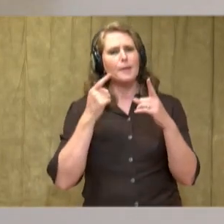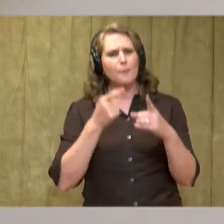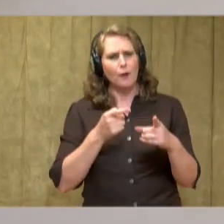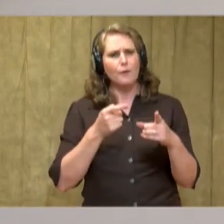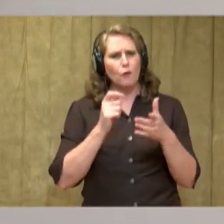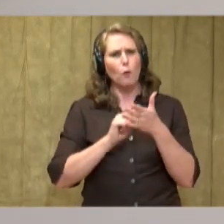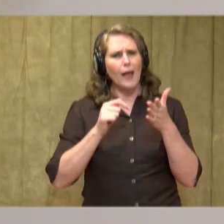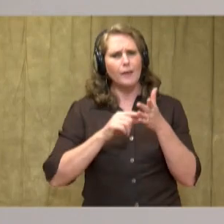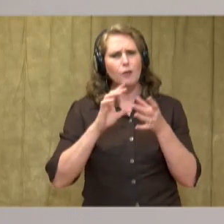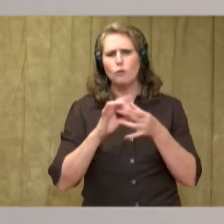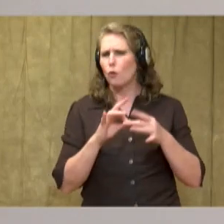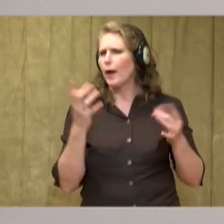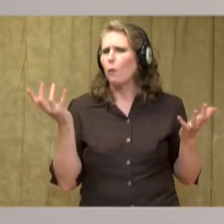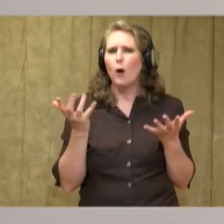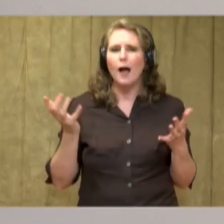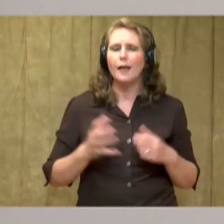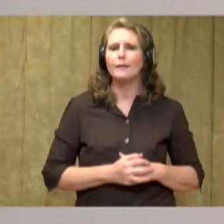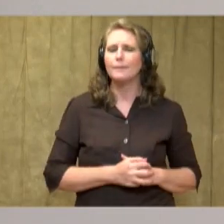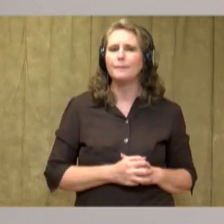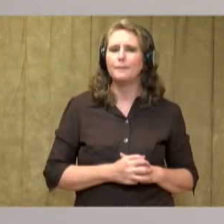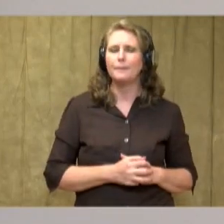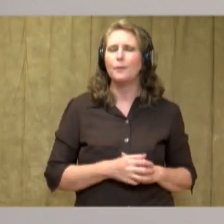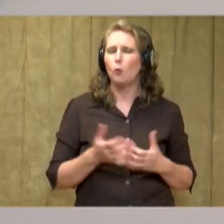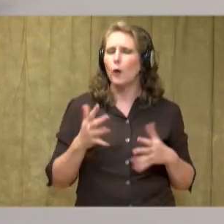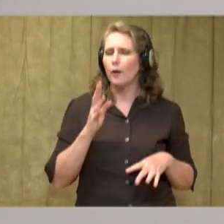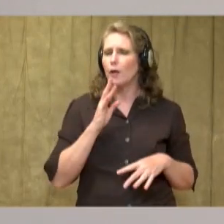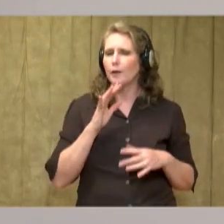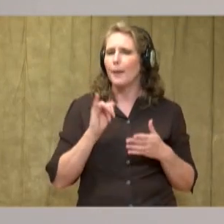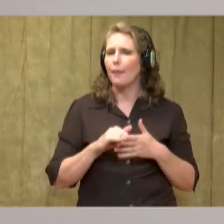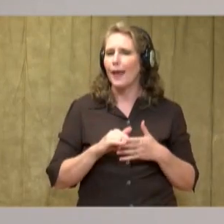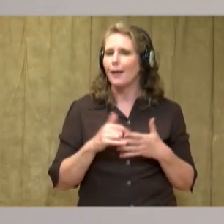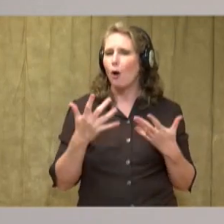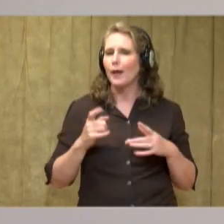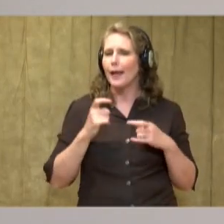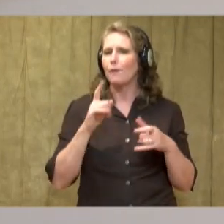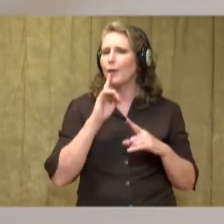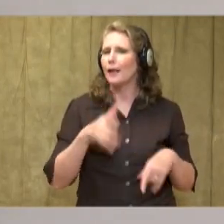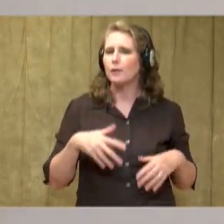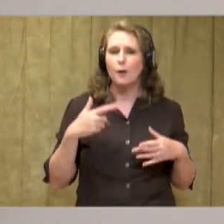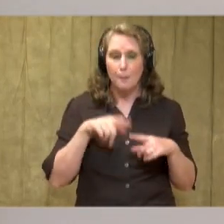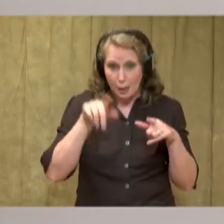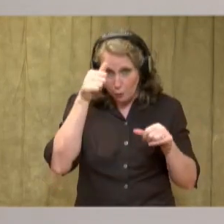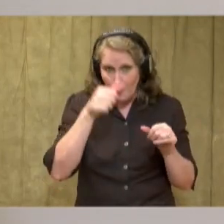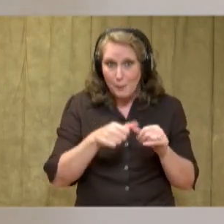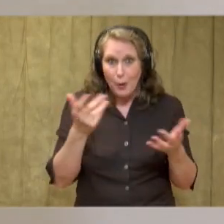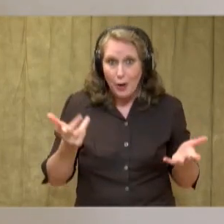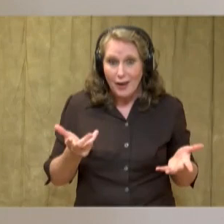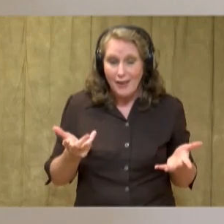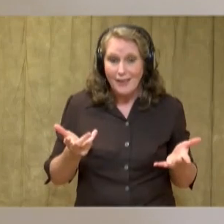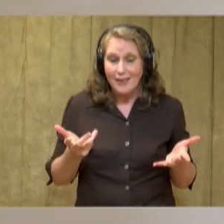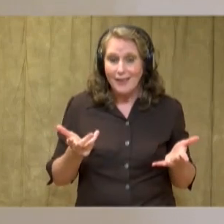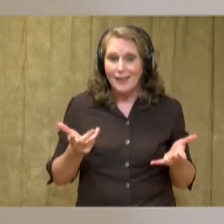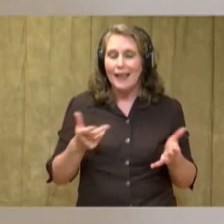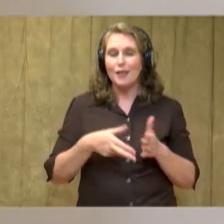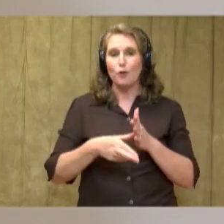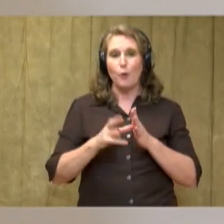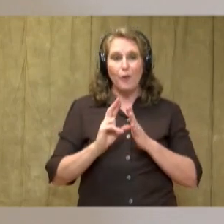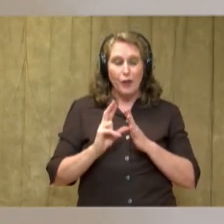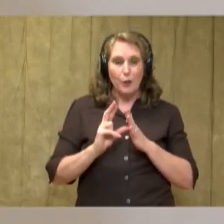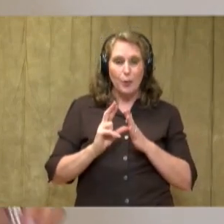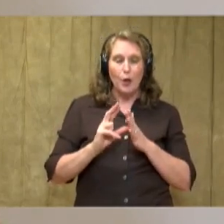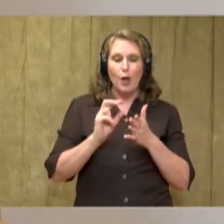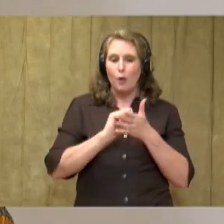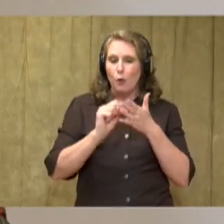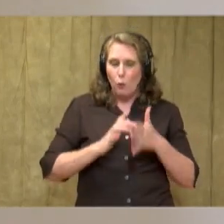purpose? We kind of already talked about this. I kind of already gave you the answer. But just as a review, what